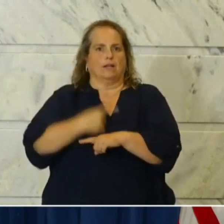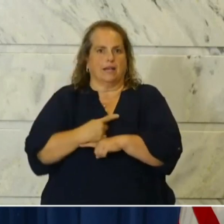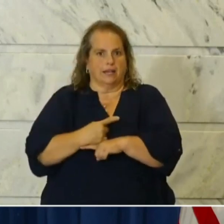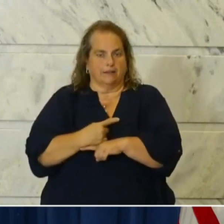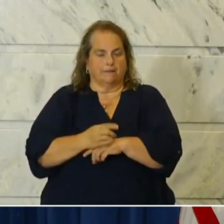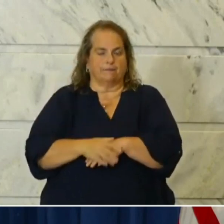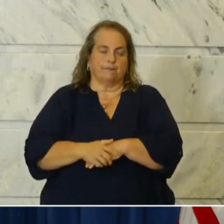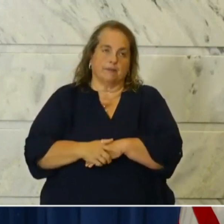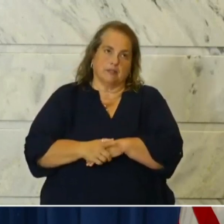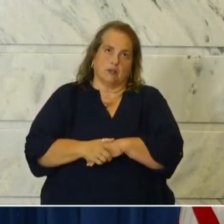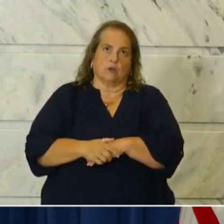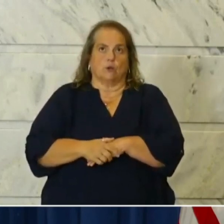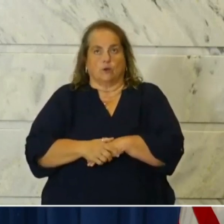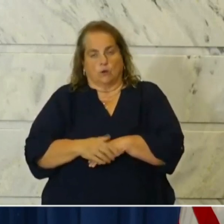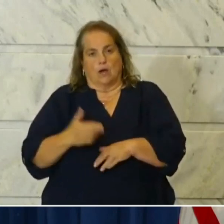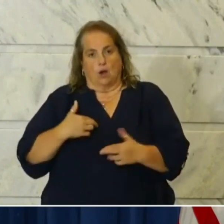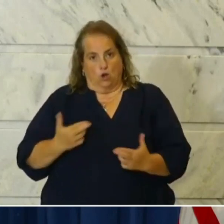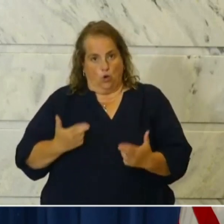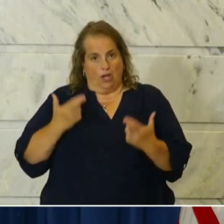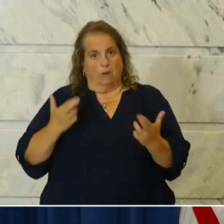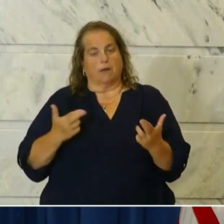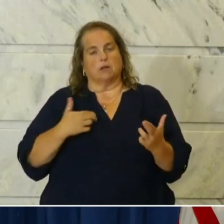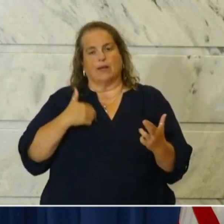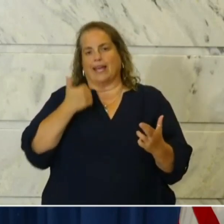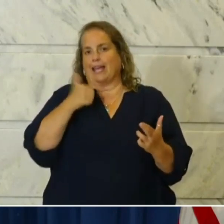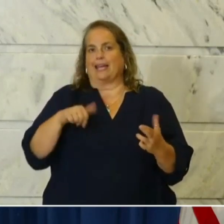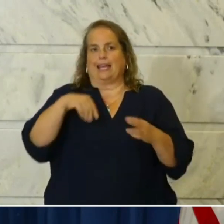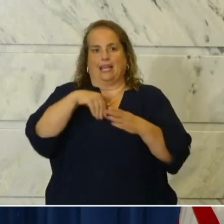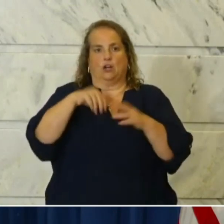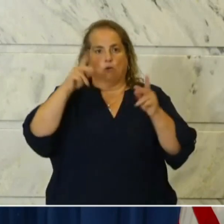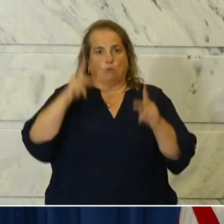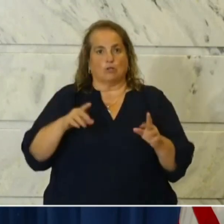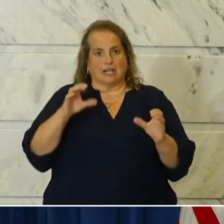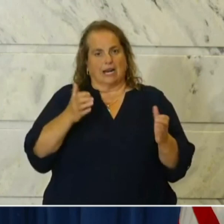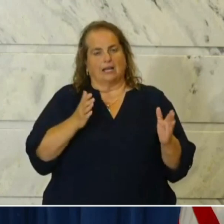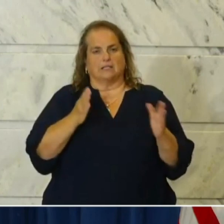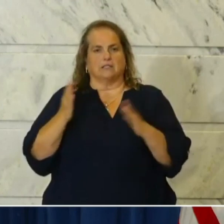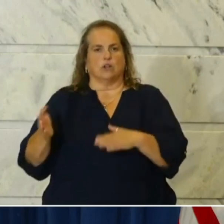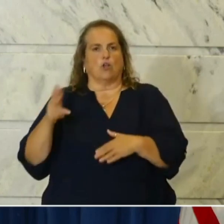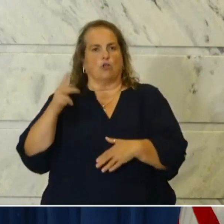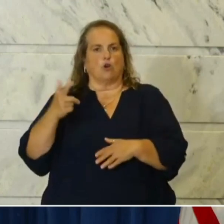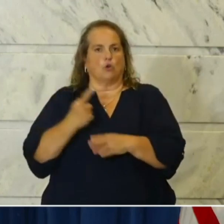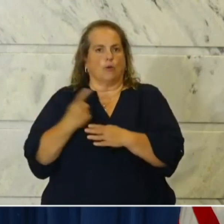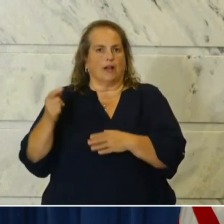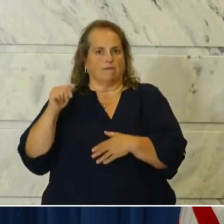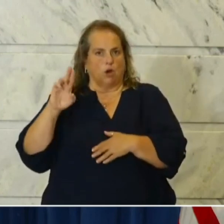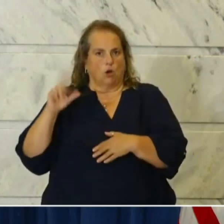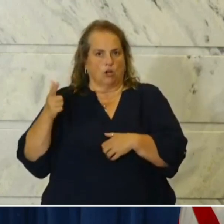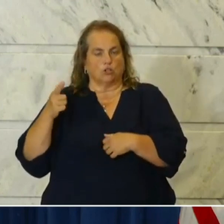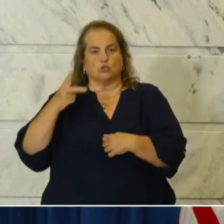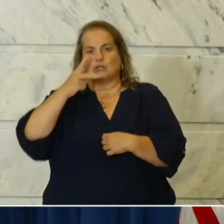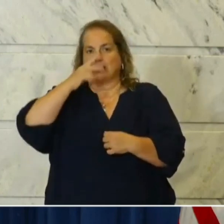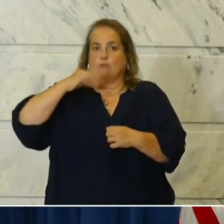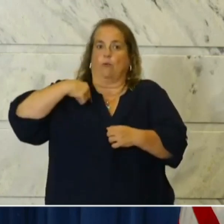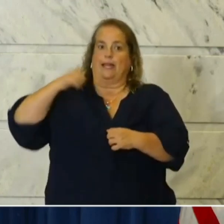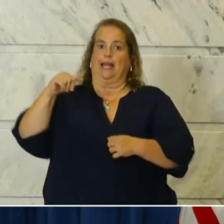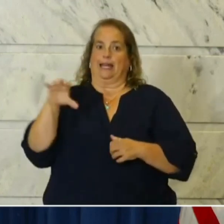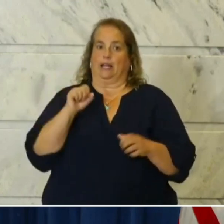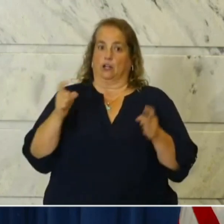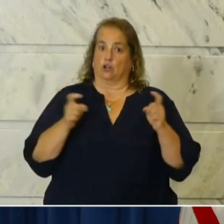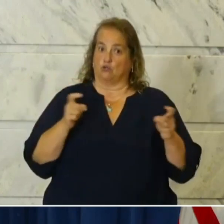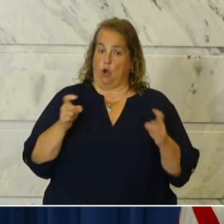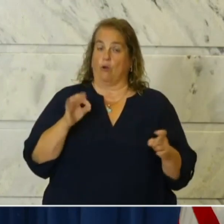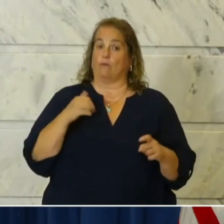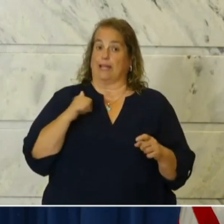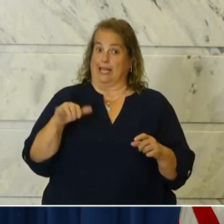I recommended we move any in-person classes back until at least the third week of August, to see that we can get control of this. And if we